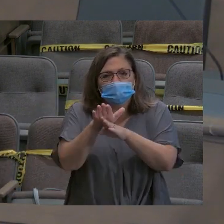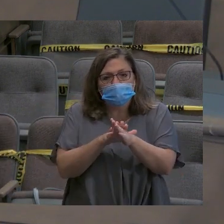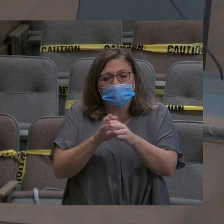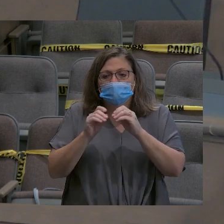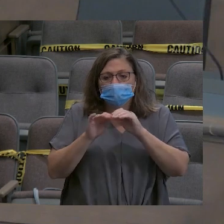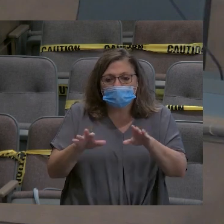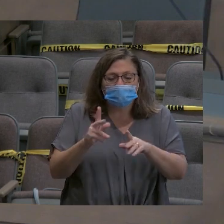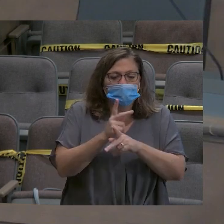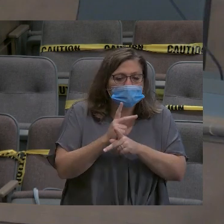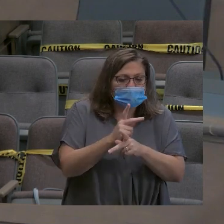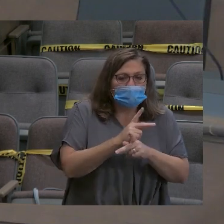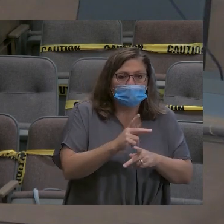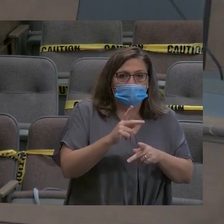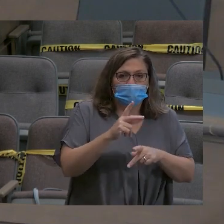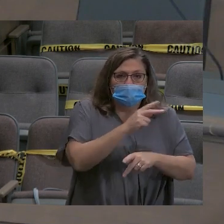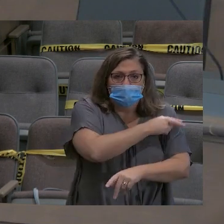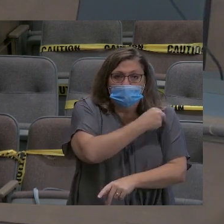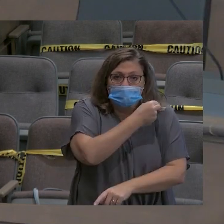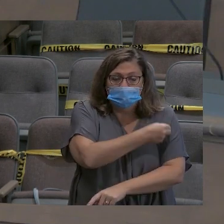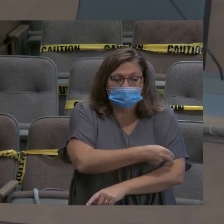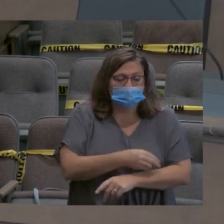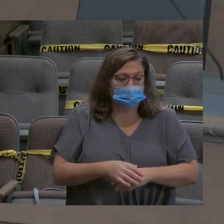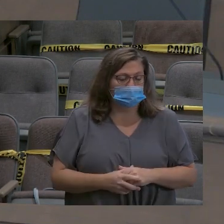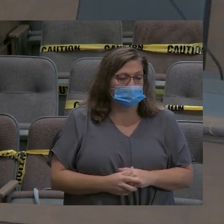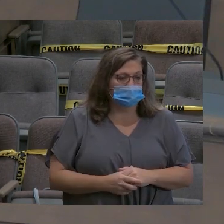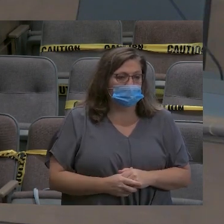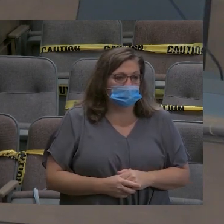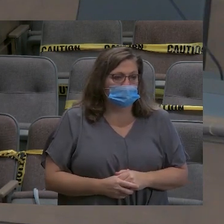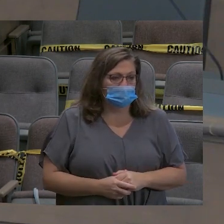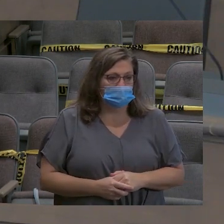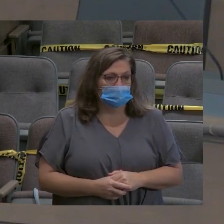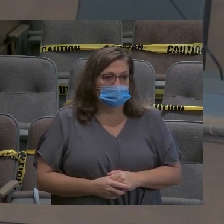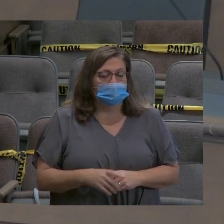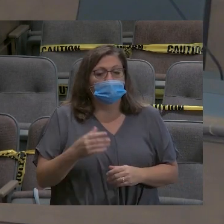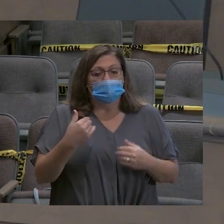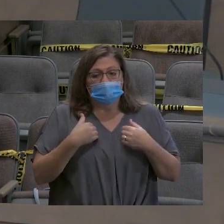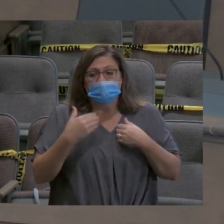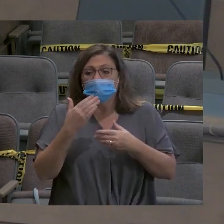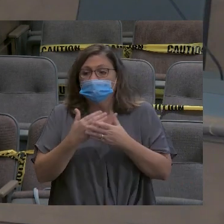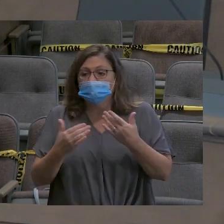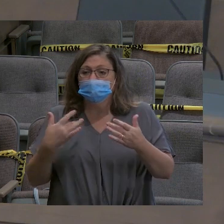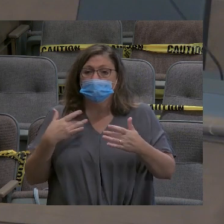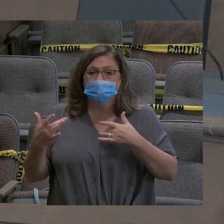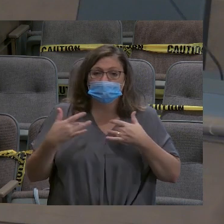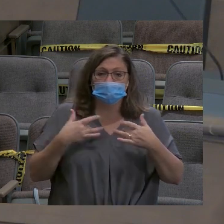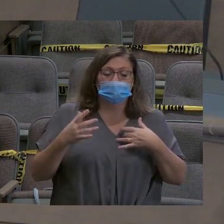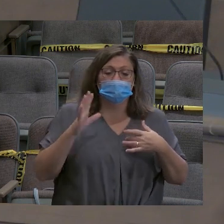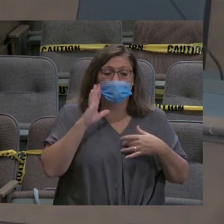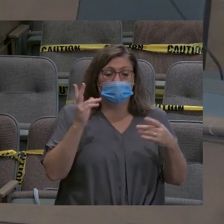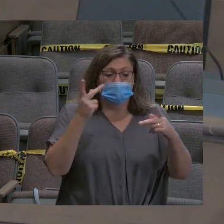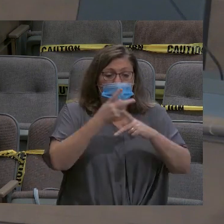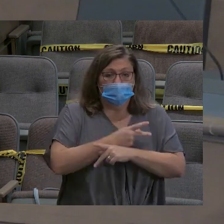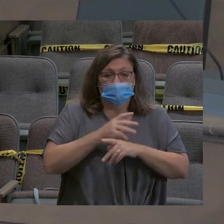There have been concerns that we might have a further spread of the virus once schools reopen. That's a